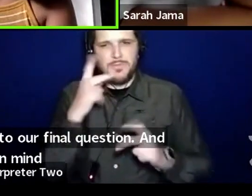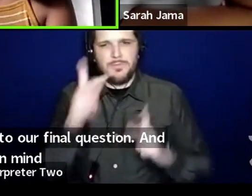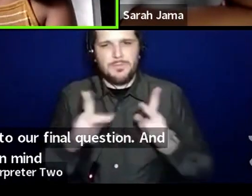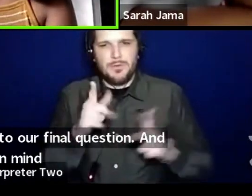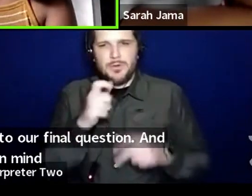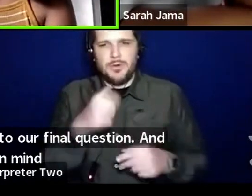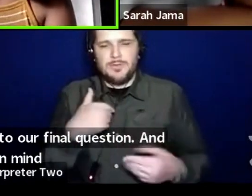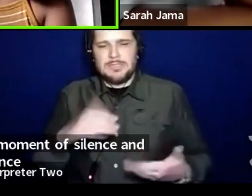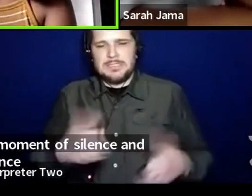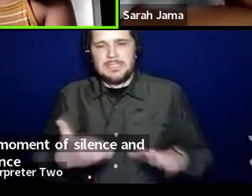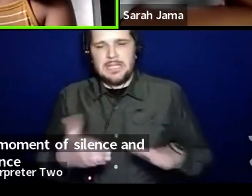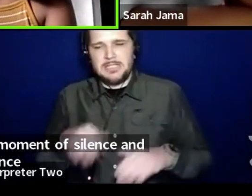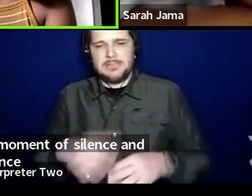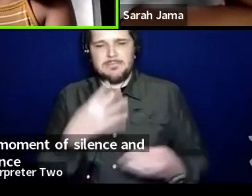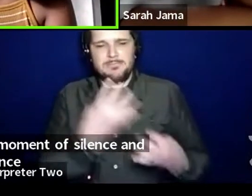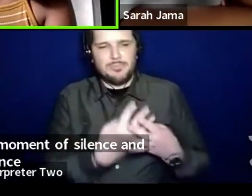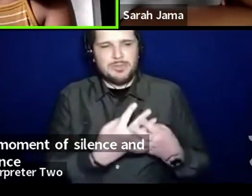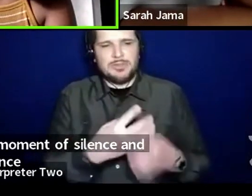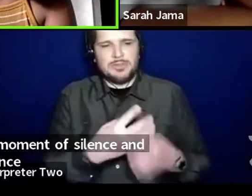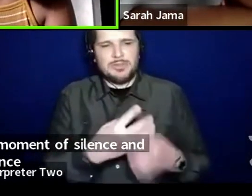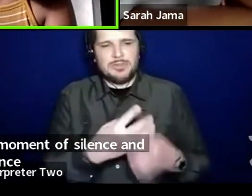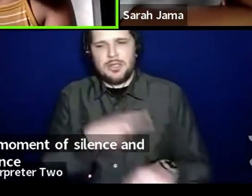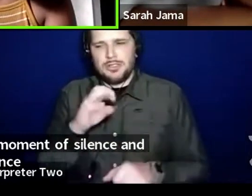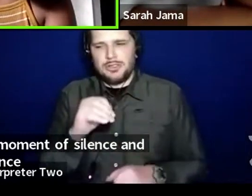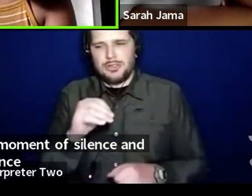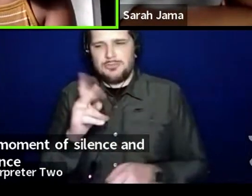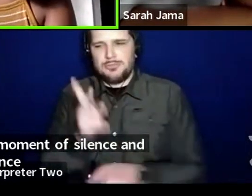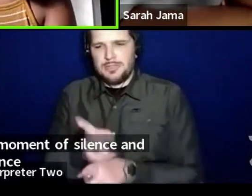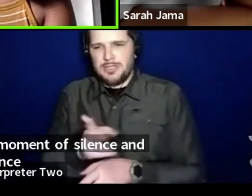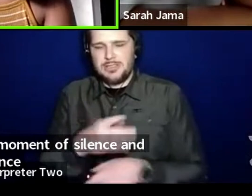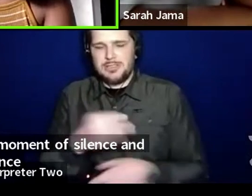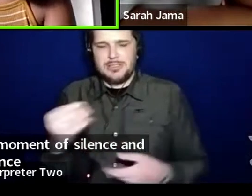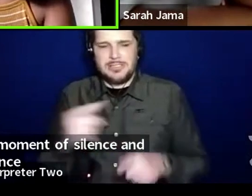in prisons and in long-term care and all these carceral systems.